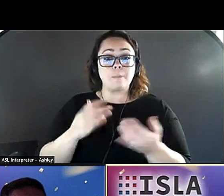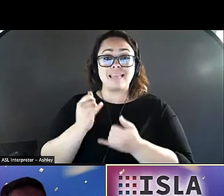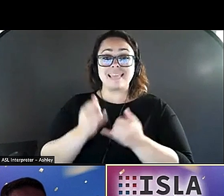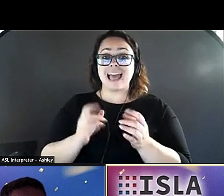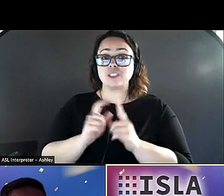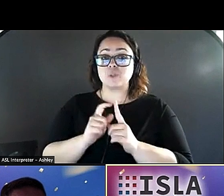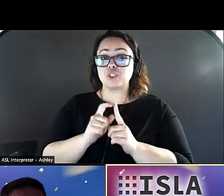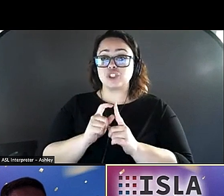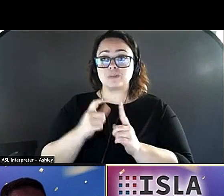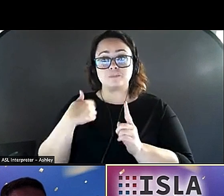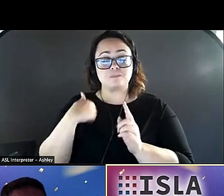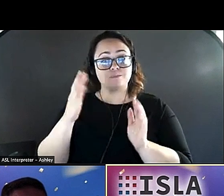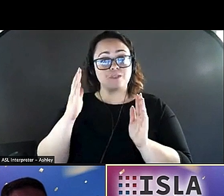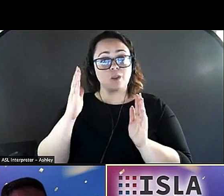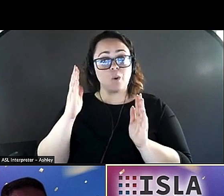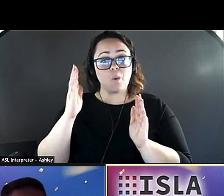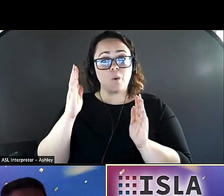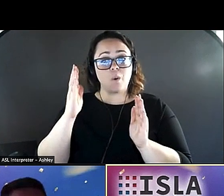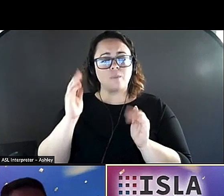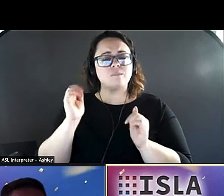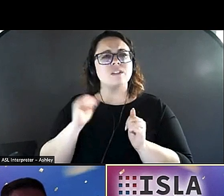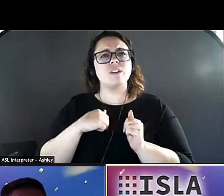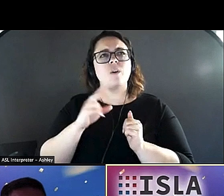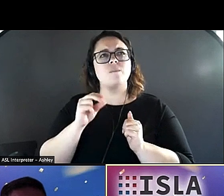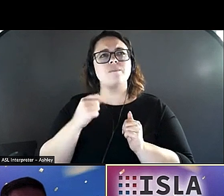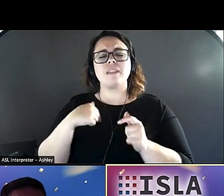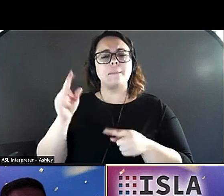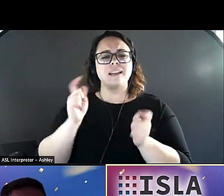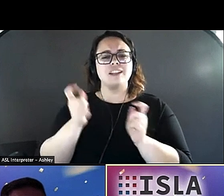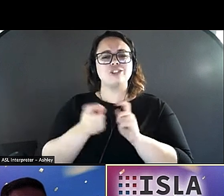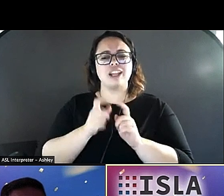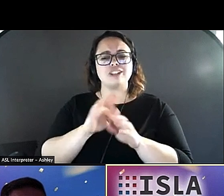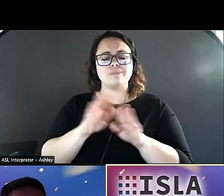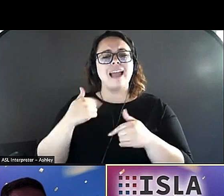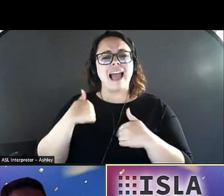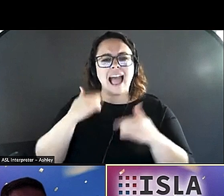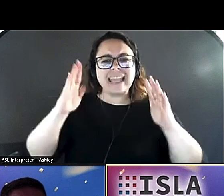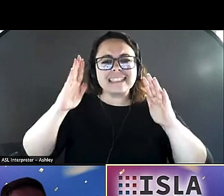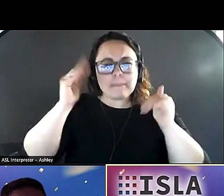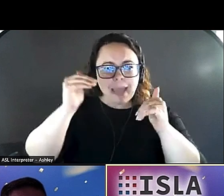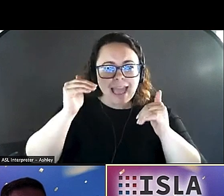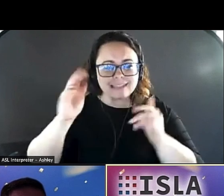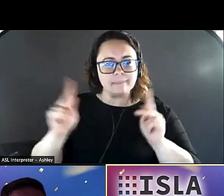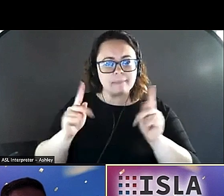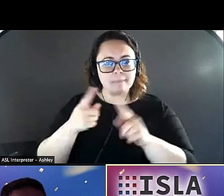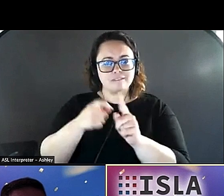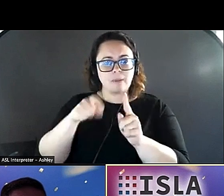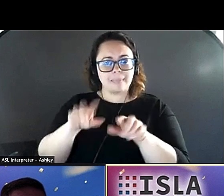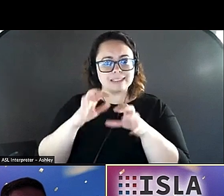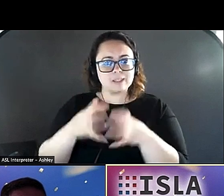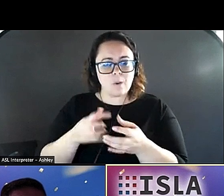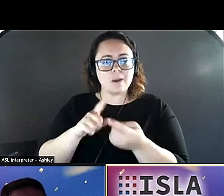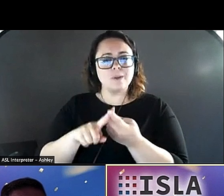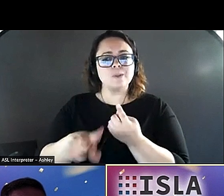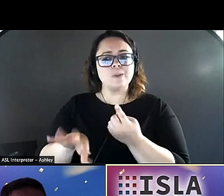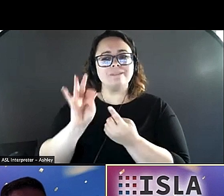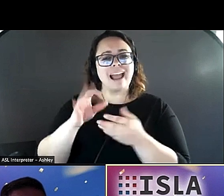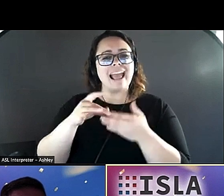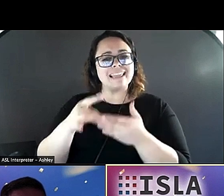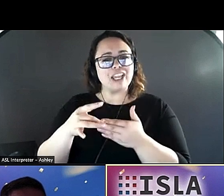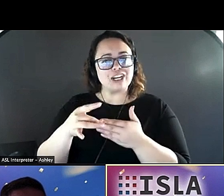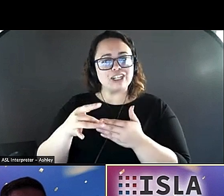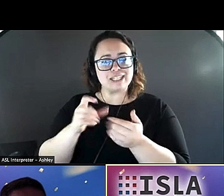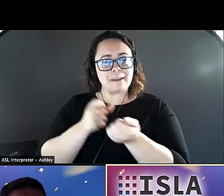hope, you know what? No, I'm going to change that. I expect people from this cohort to find the leadership vacuums